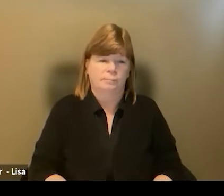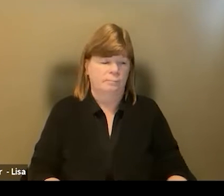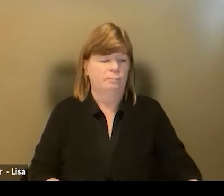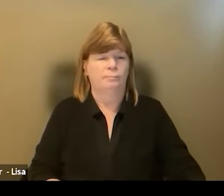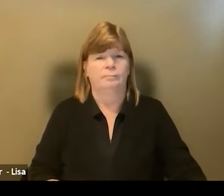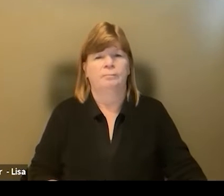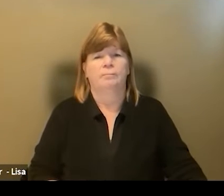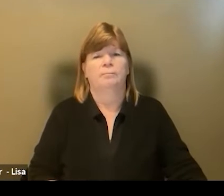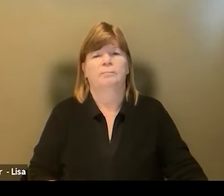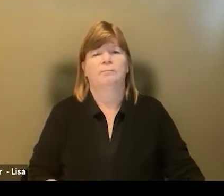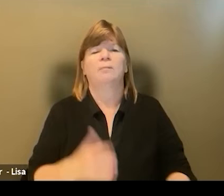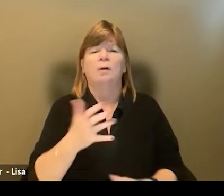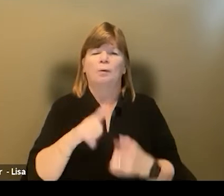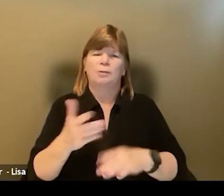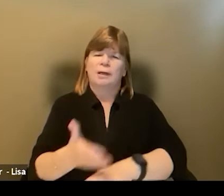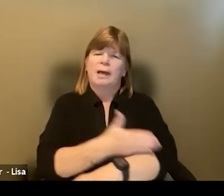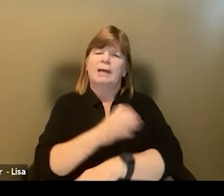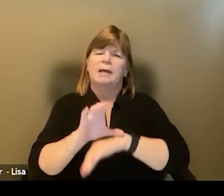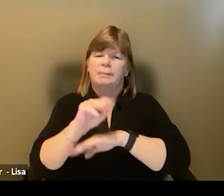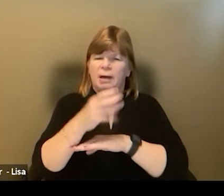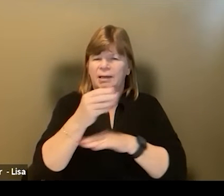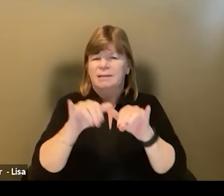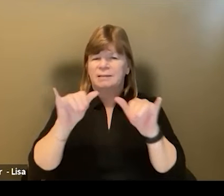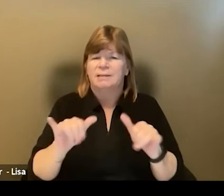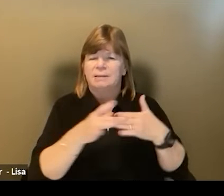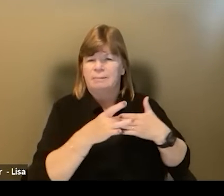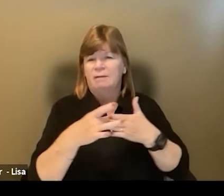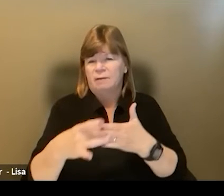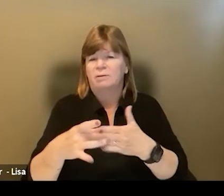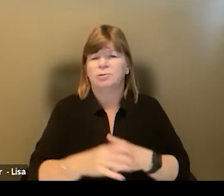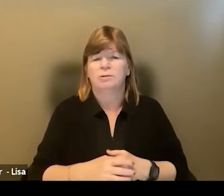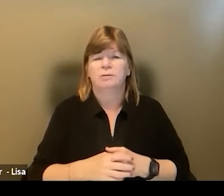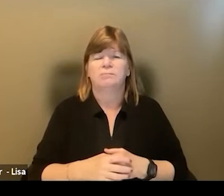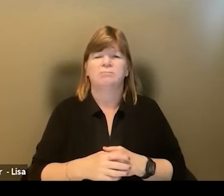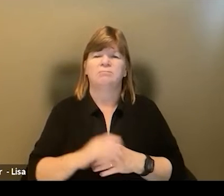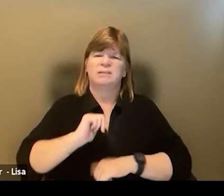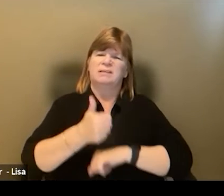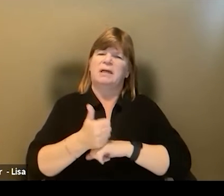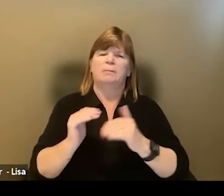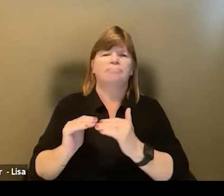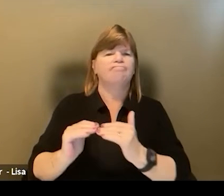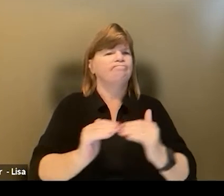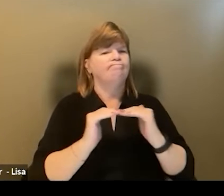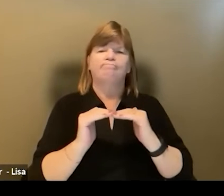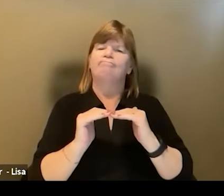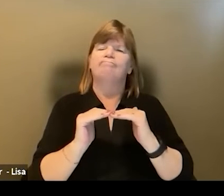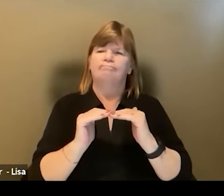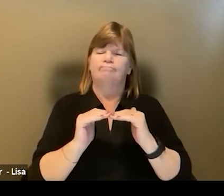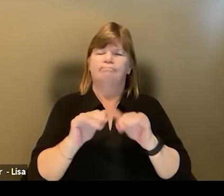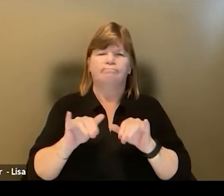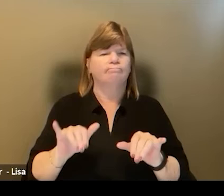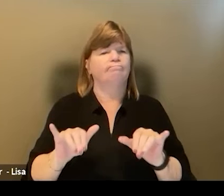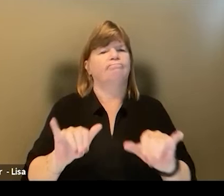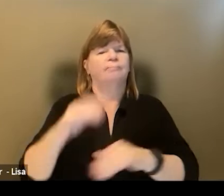We also want to enhance case management and system navigation, overall creating an equity and continuity